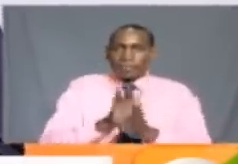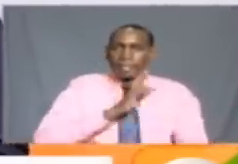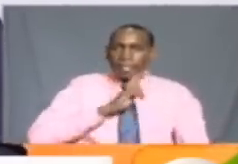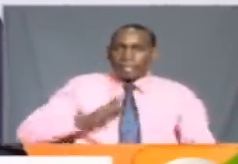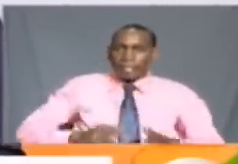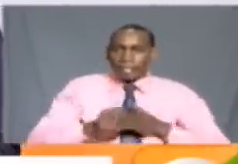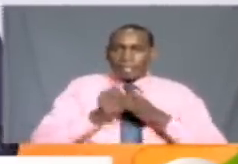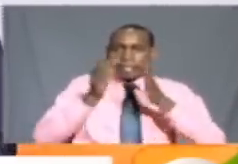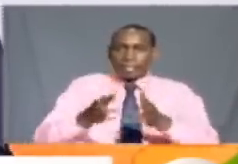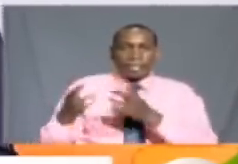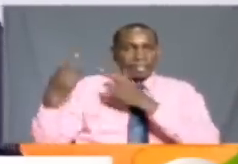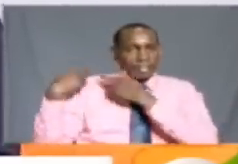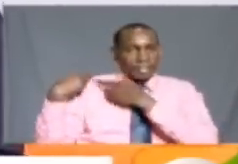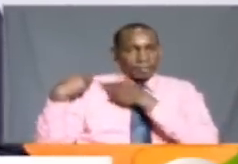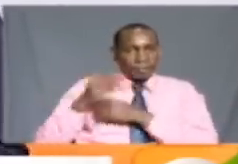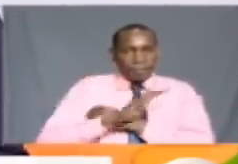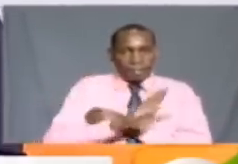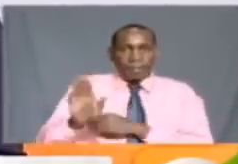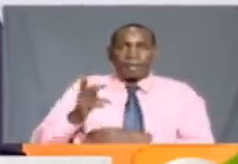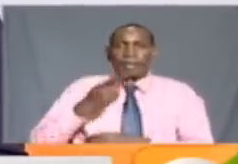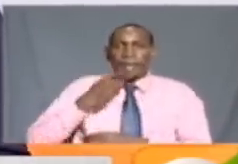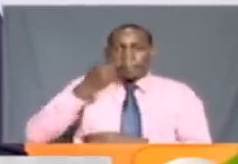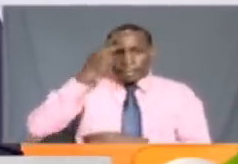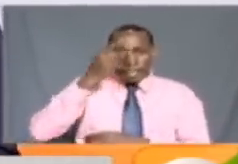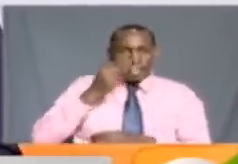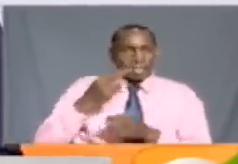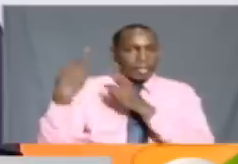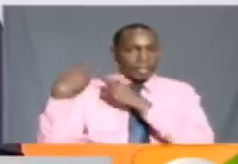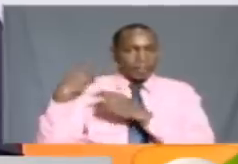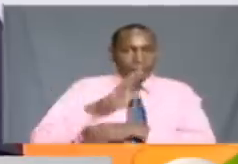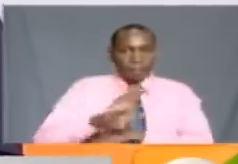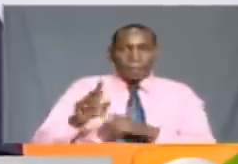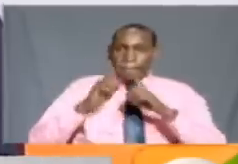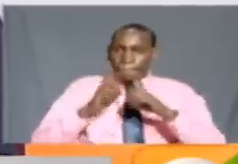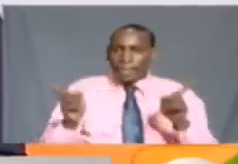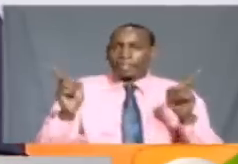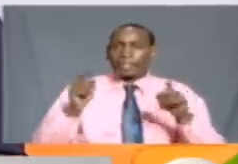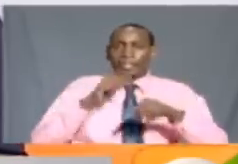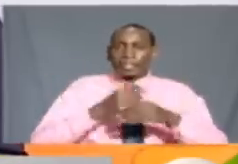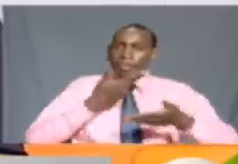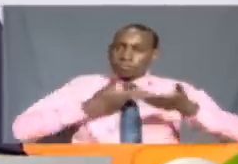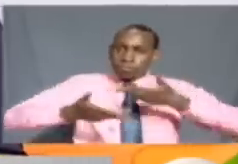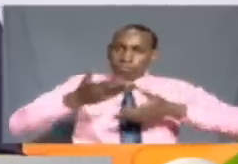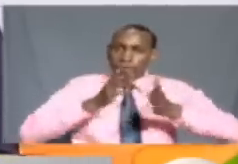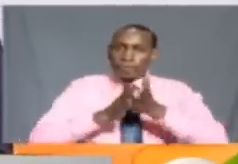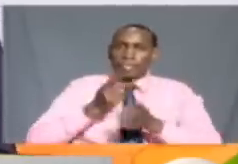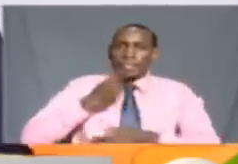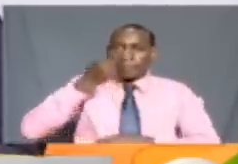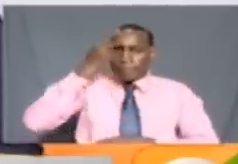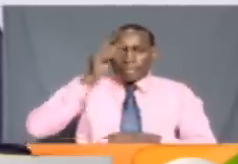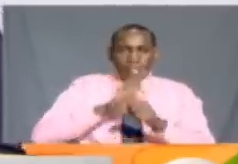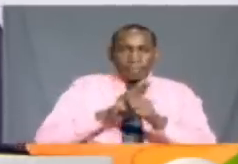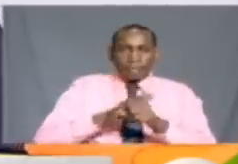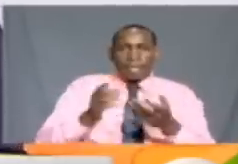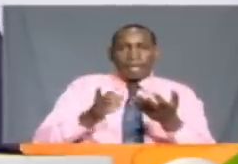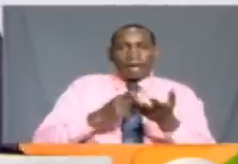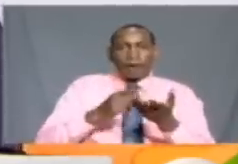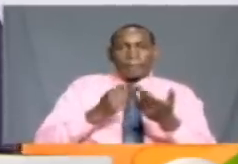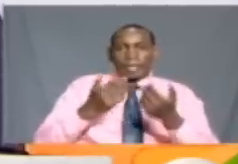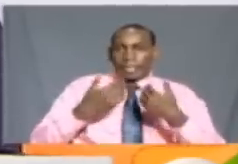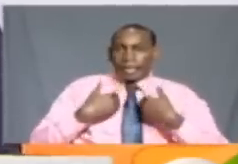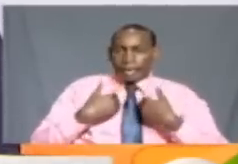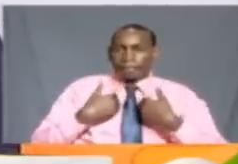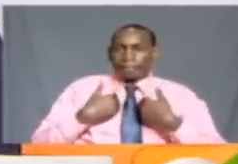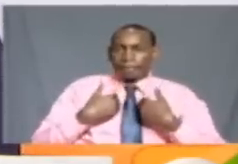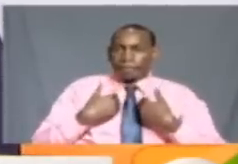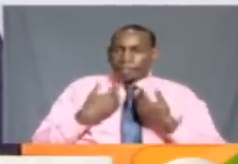our work. As parents, that's our work. And unfortunately, when I talk to parents, a lot of parents, and I say, how many of you have heard the bees and